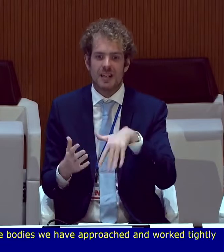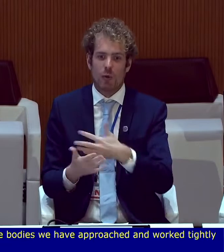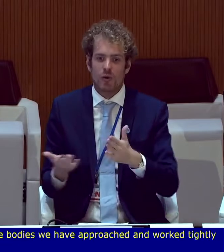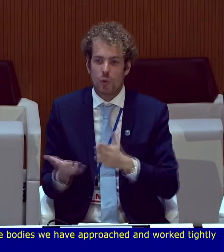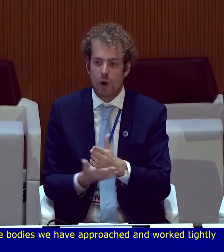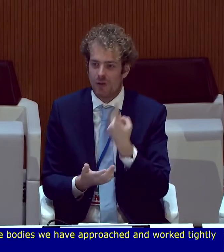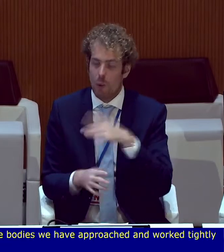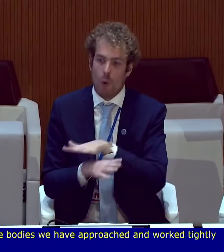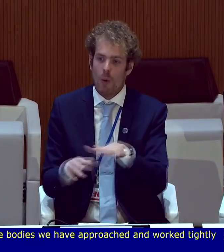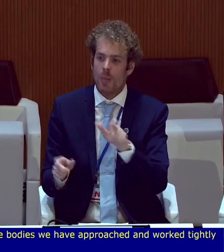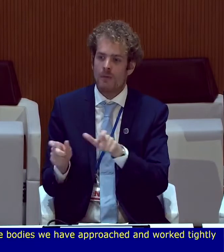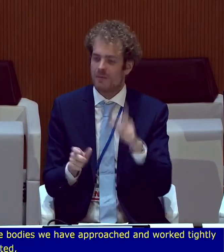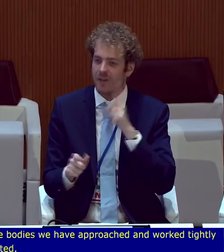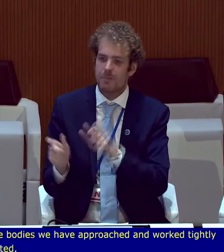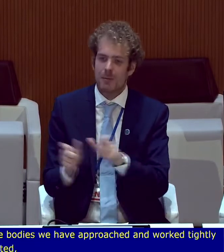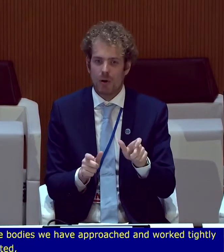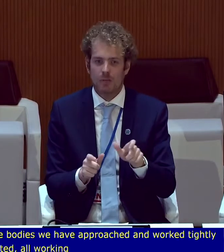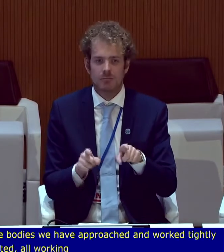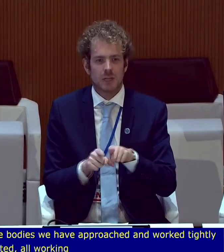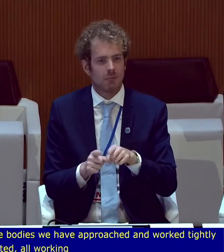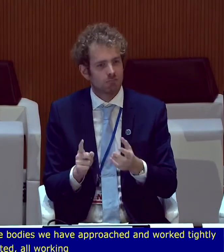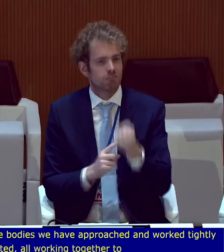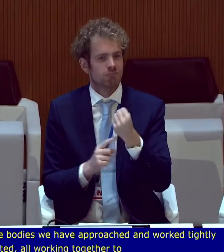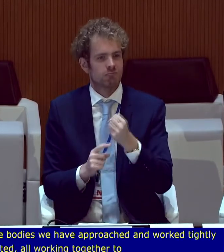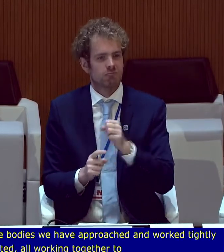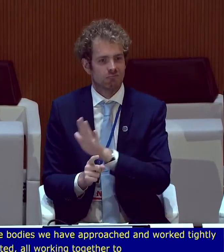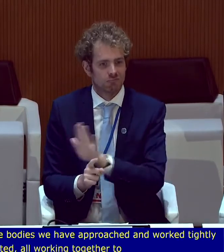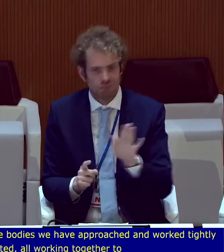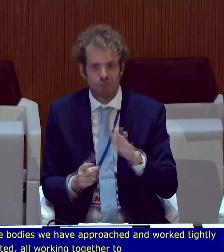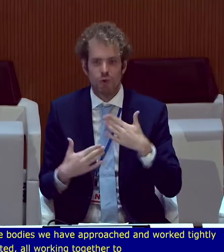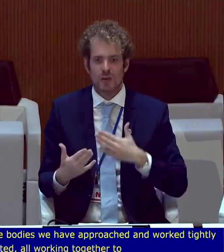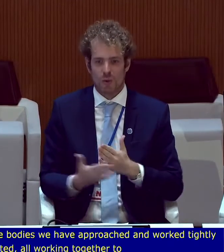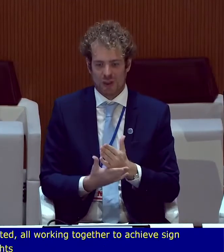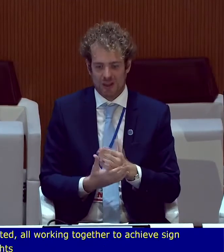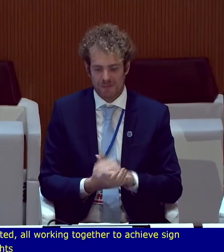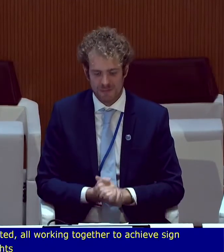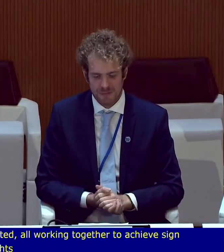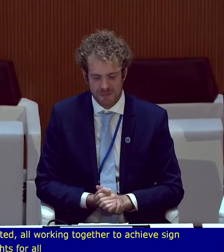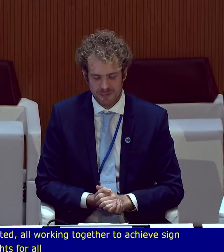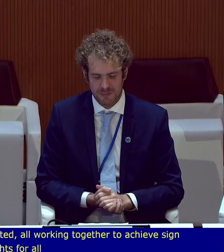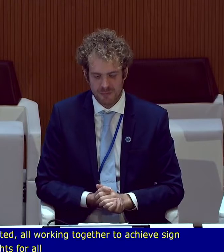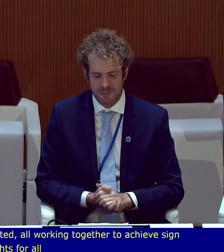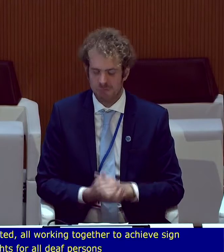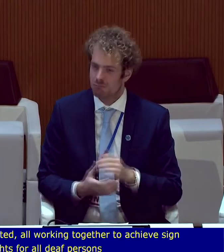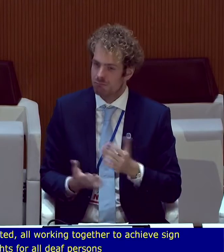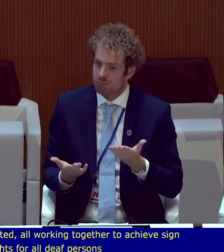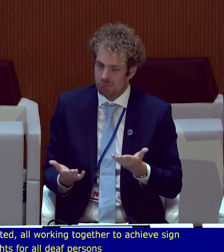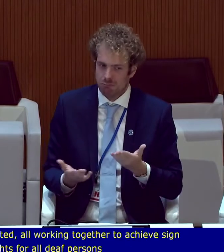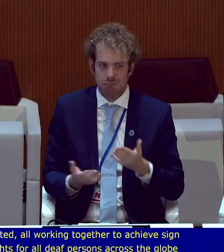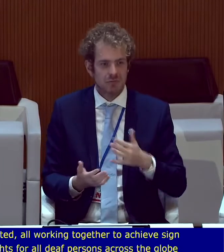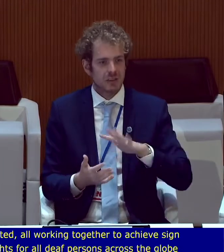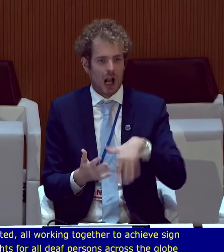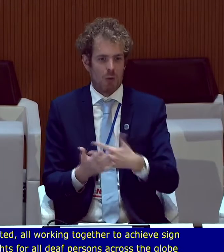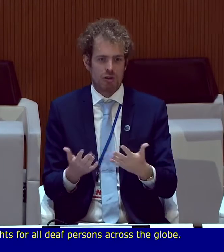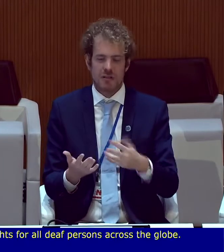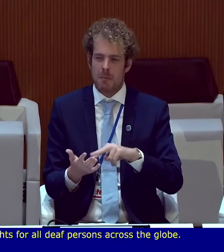to achieve sign language rights for all deaf persons across the globe. We want to ascertain their human